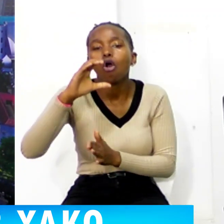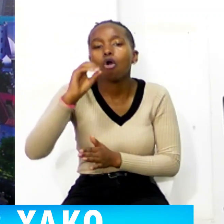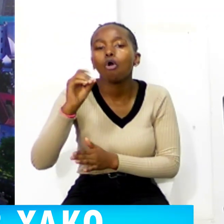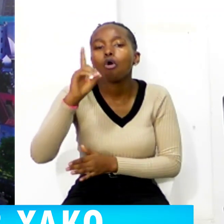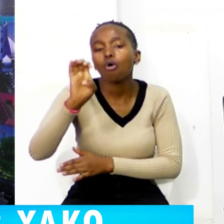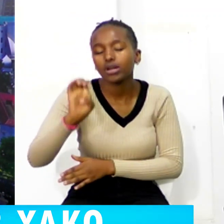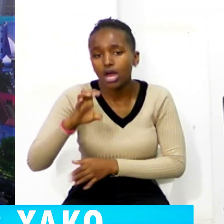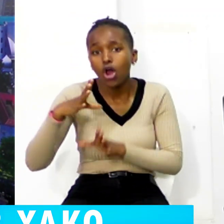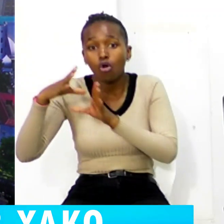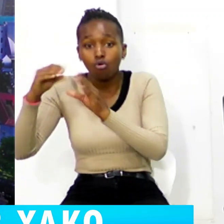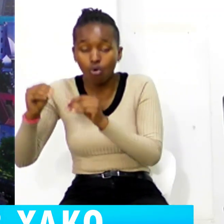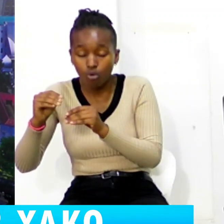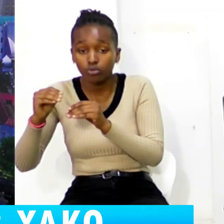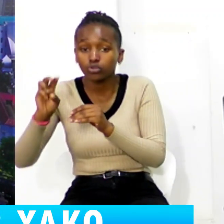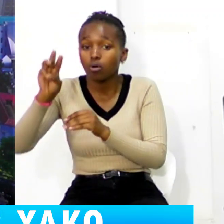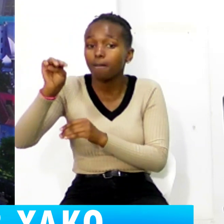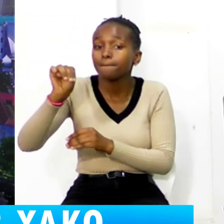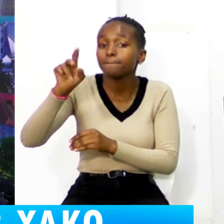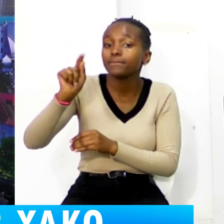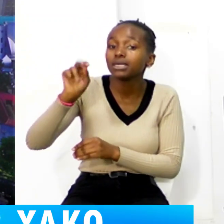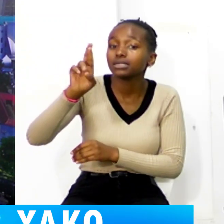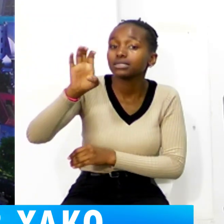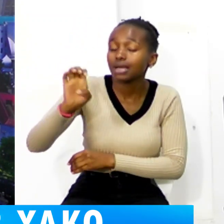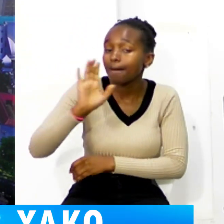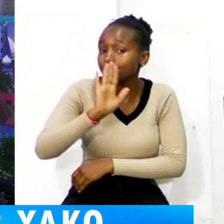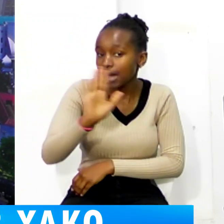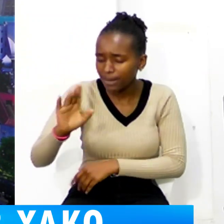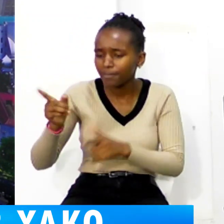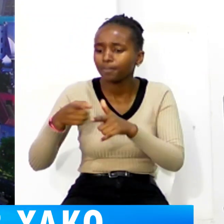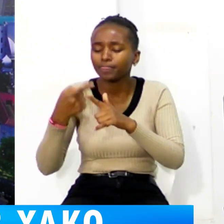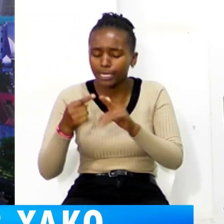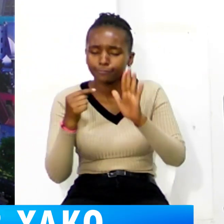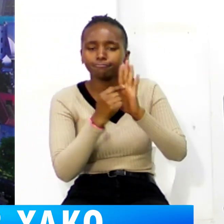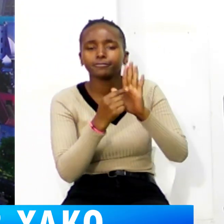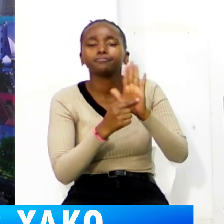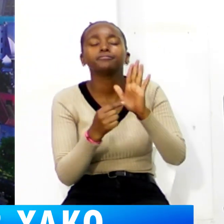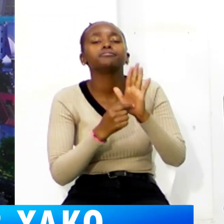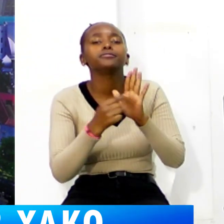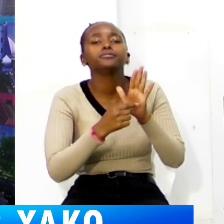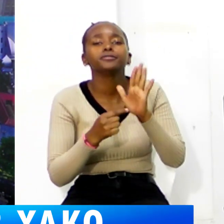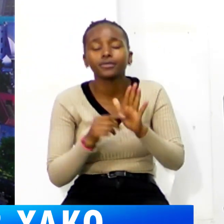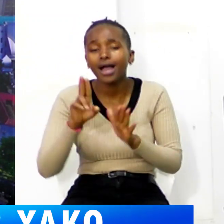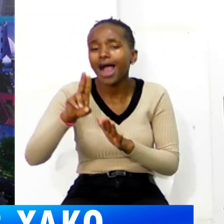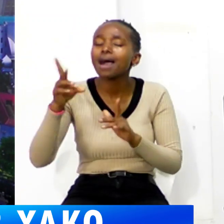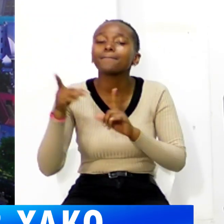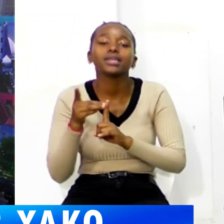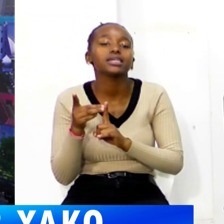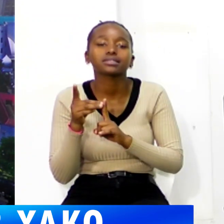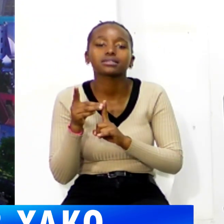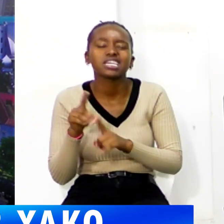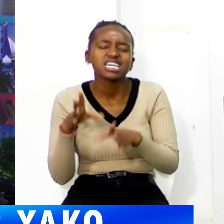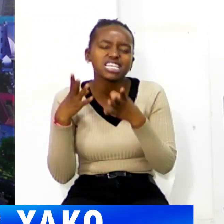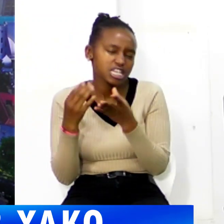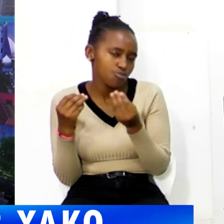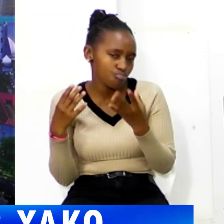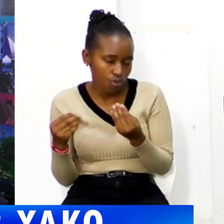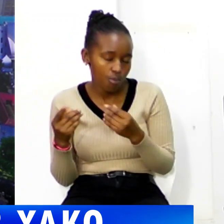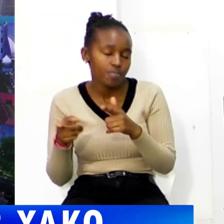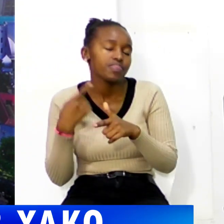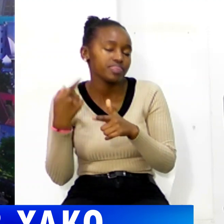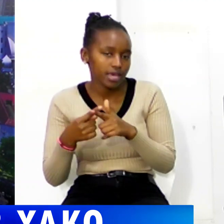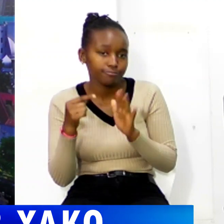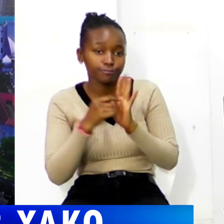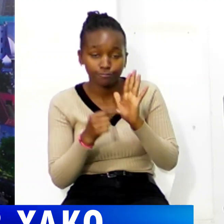meter during the using the CIU, the unit you normally use for loading your token, and load that